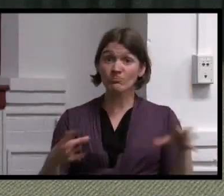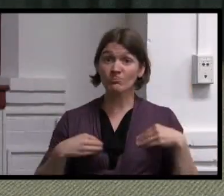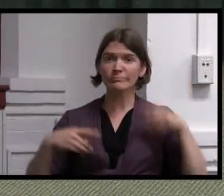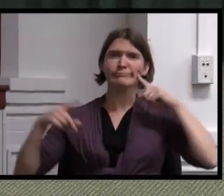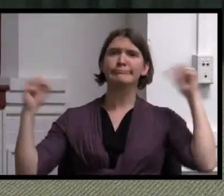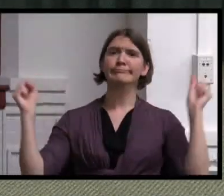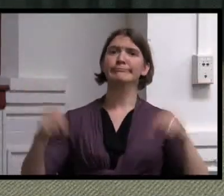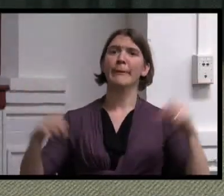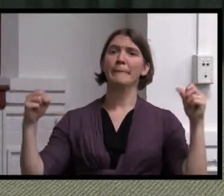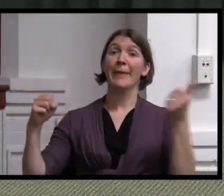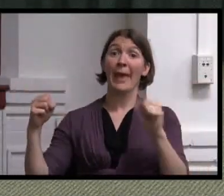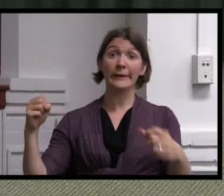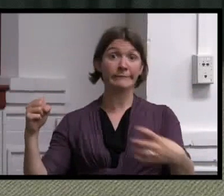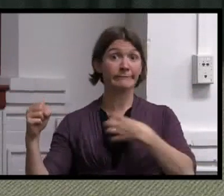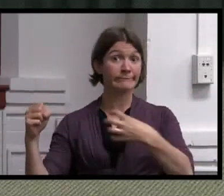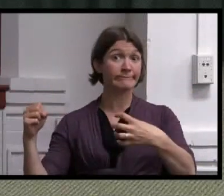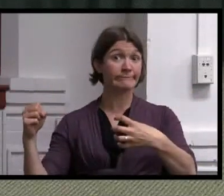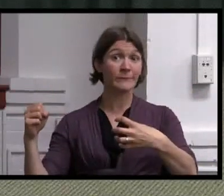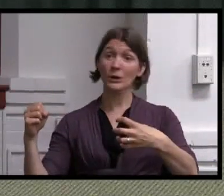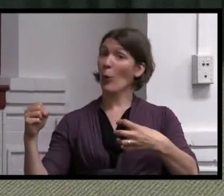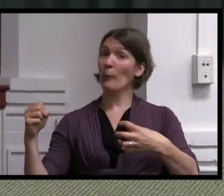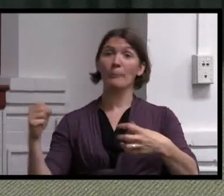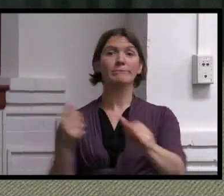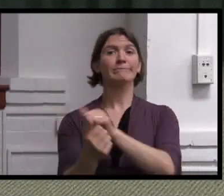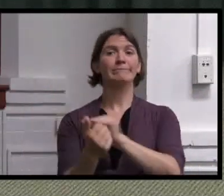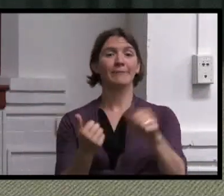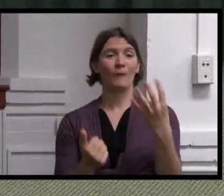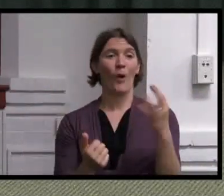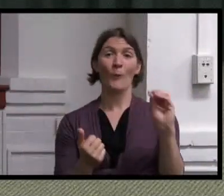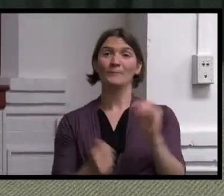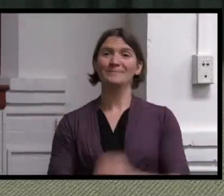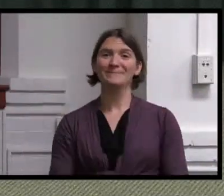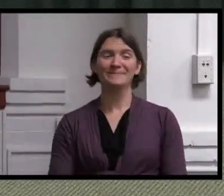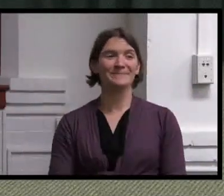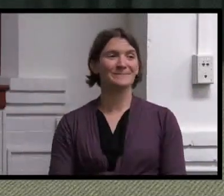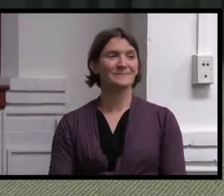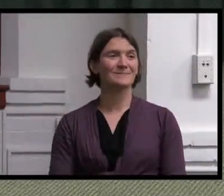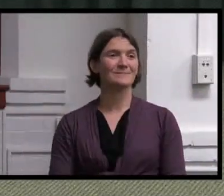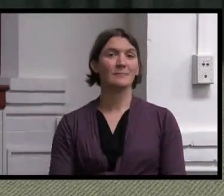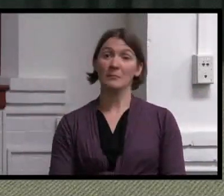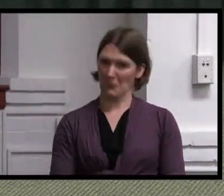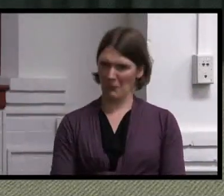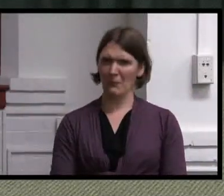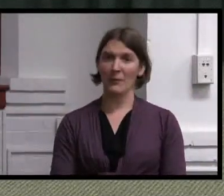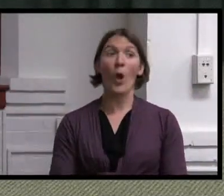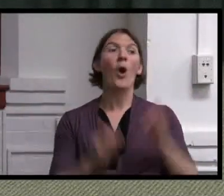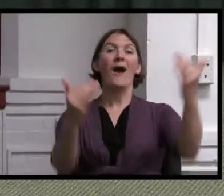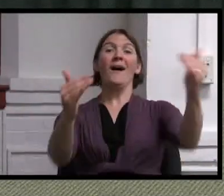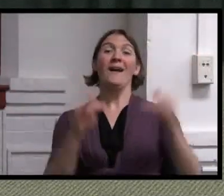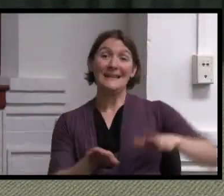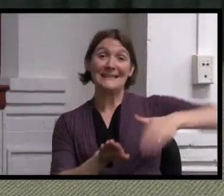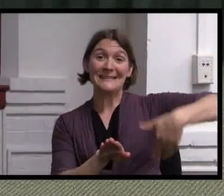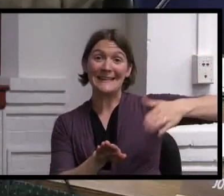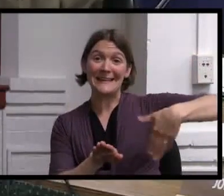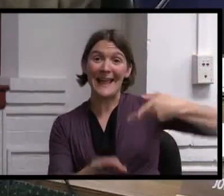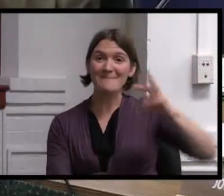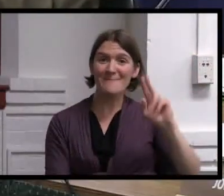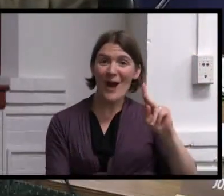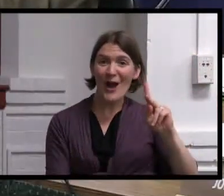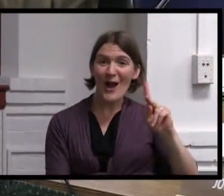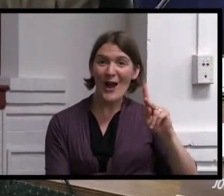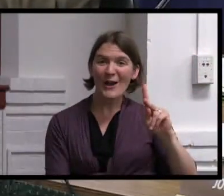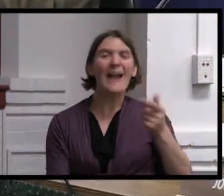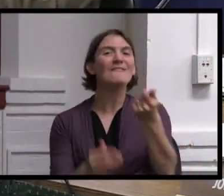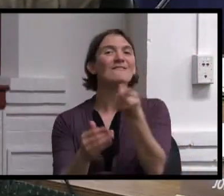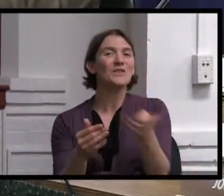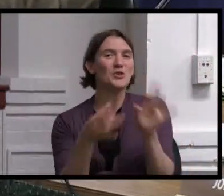aye. Aye. Aye. Aye. Anyone opposed? Motion carries 4-0. Now we got the skateboarders here. Next up is we have a